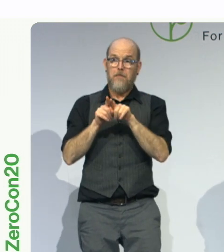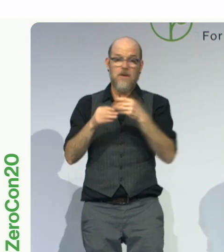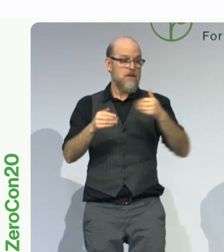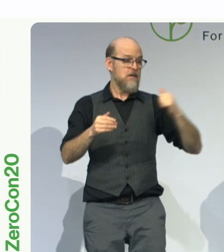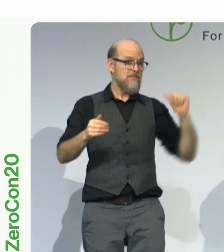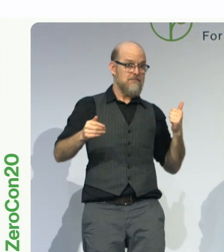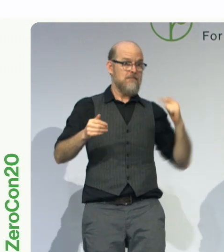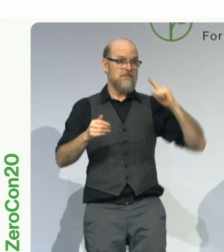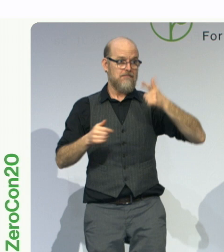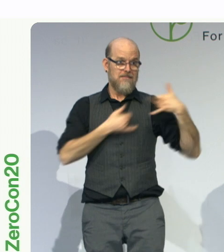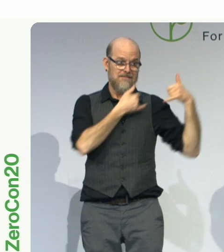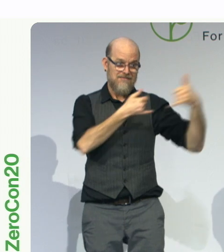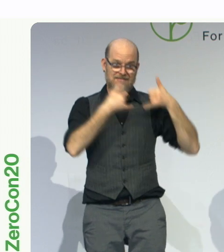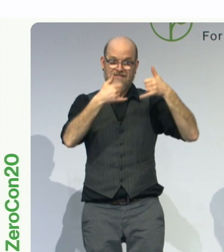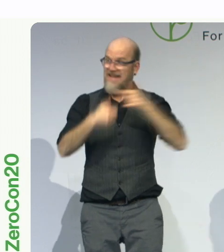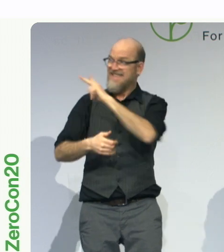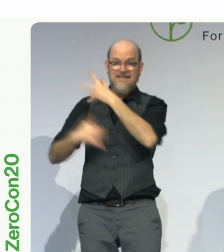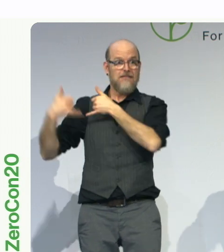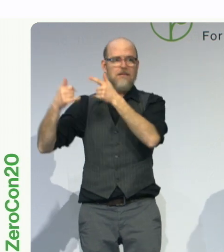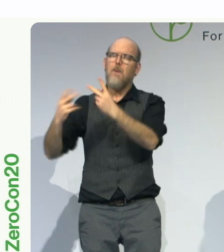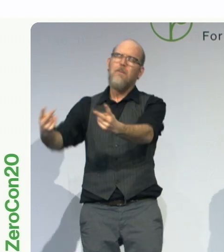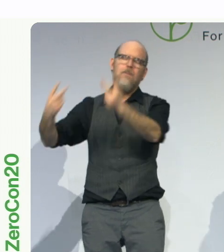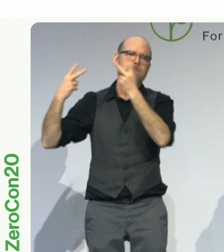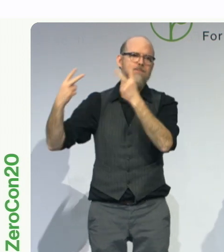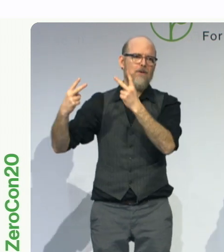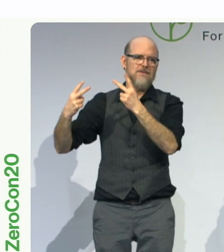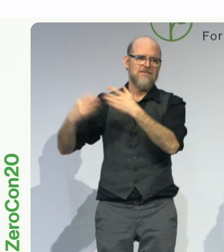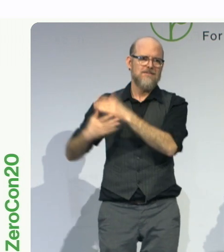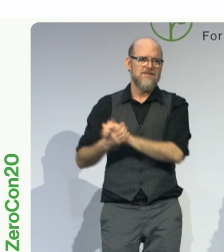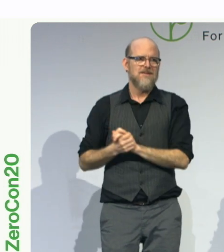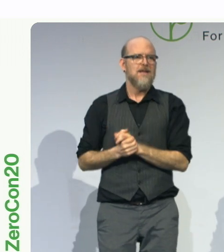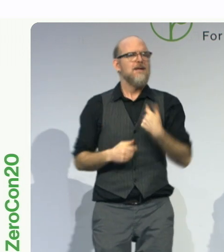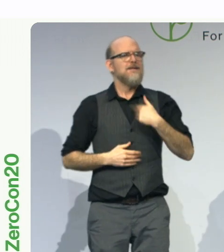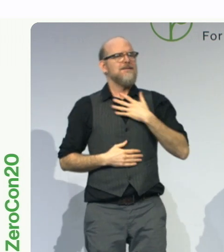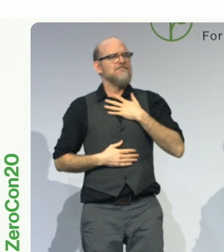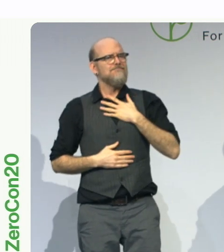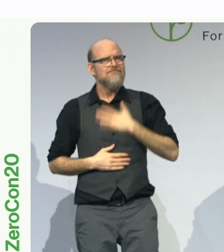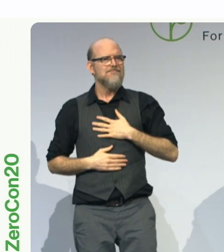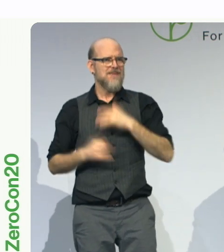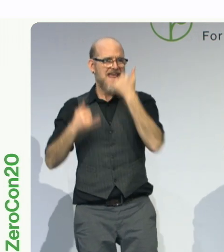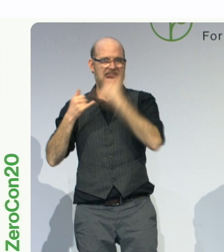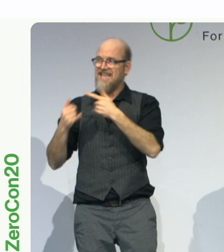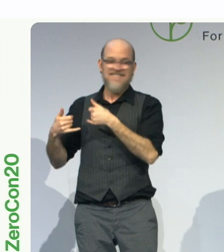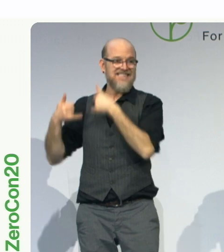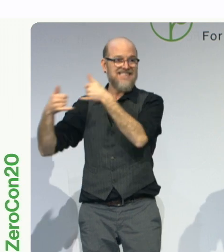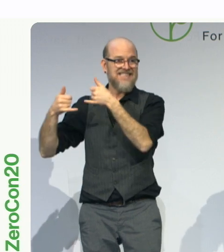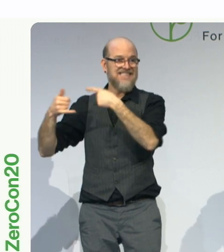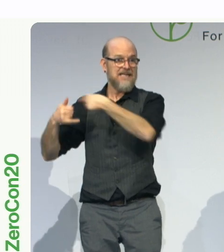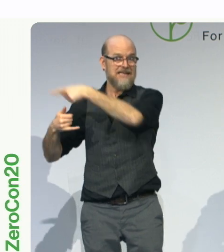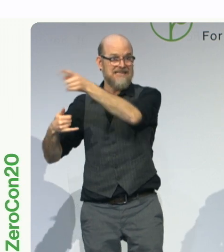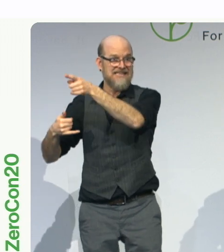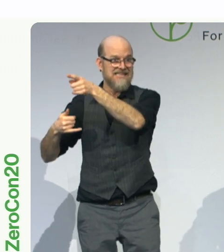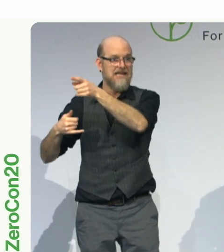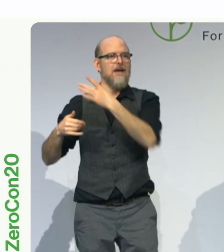and our energy for our final awards for the Zero Conference 2020. And I'm going to hand over to Wilfred